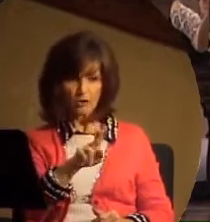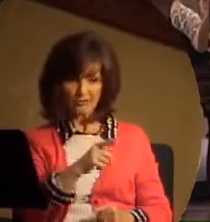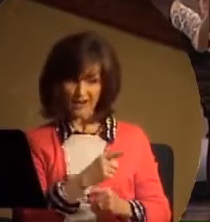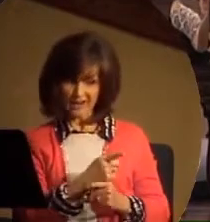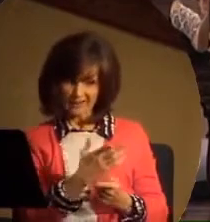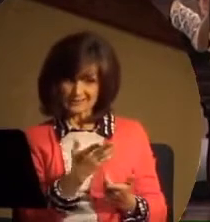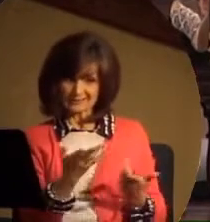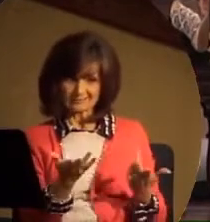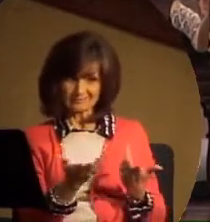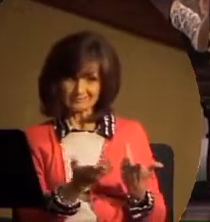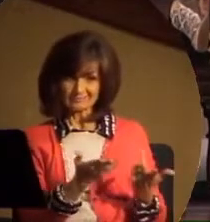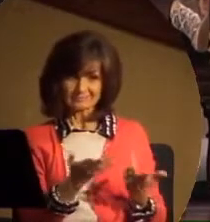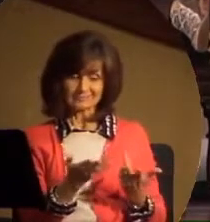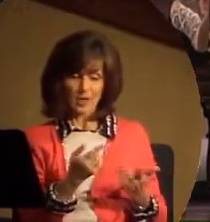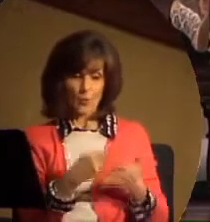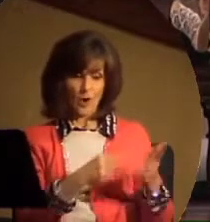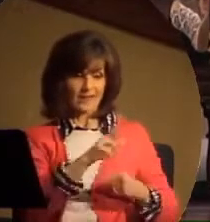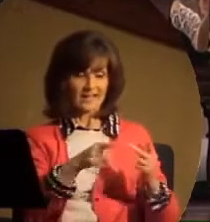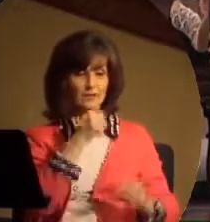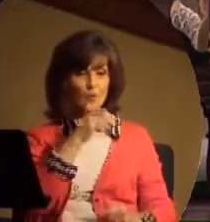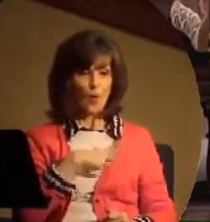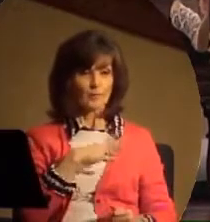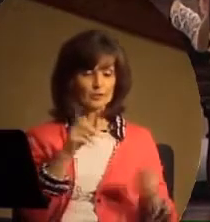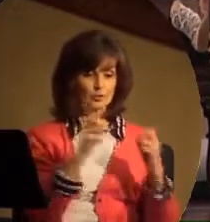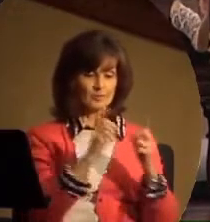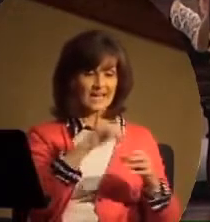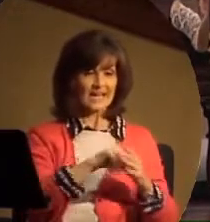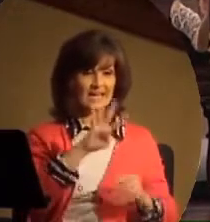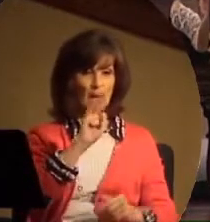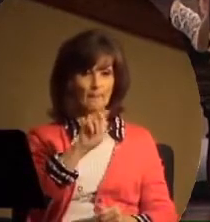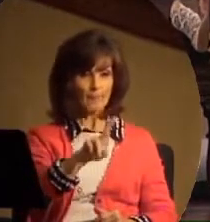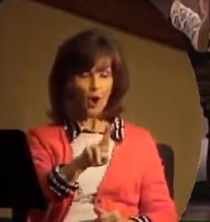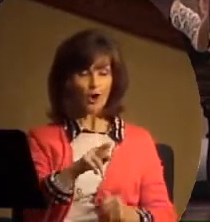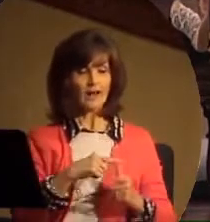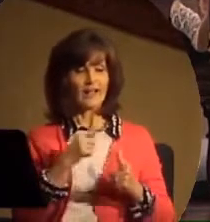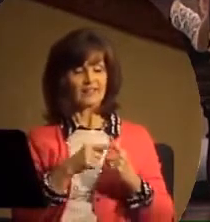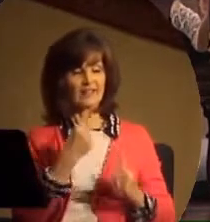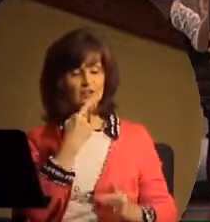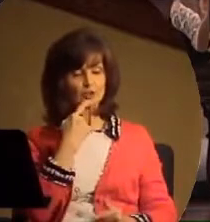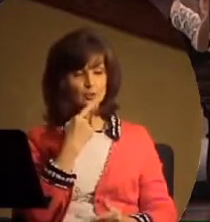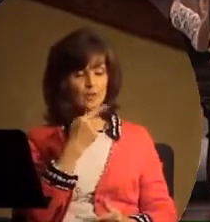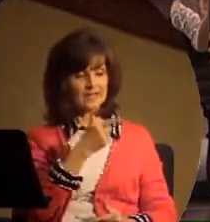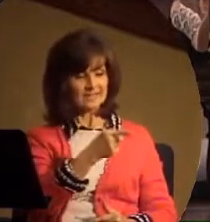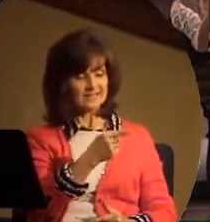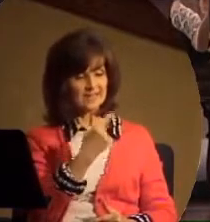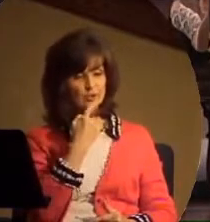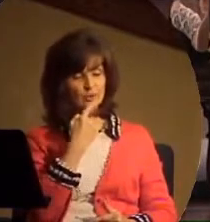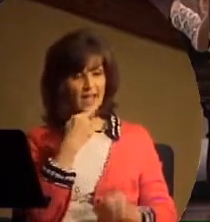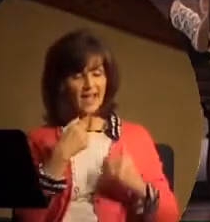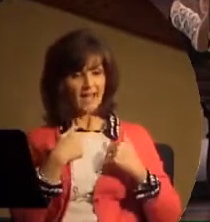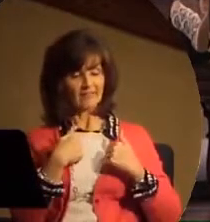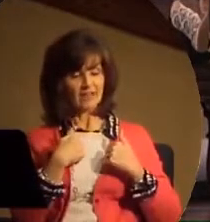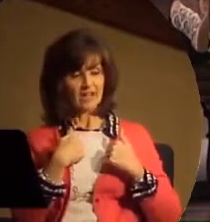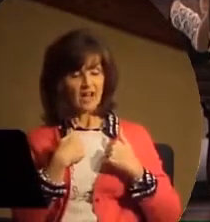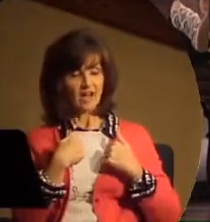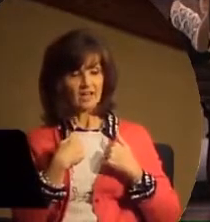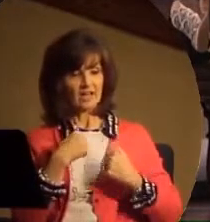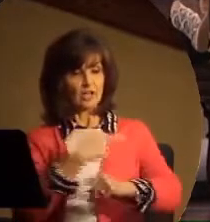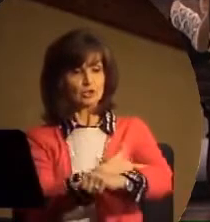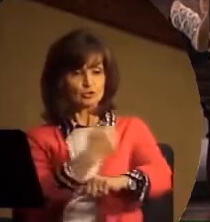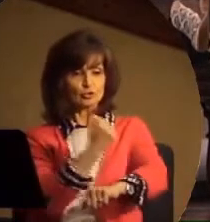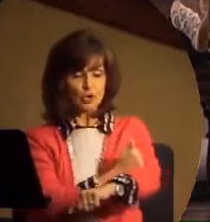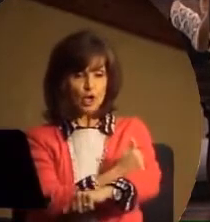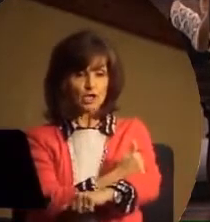bar room? And didn't you tell me you had several felony charges and all kind of drug charges, and you've been in and out of